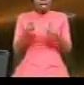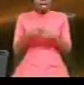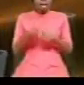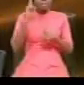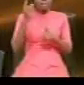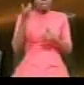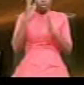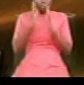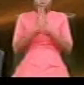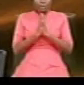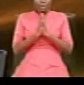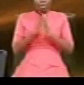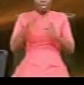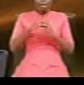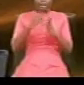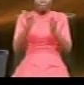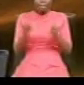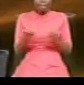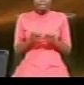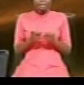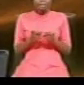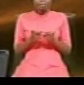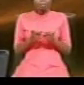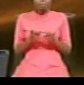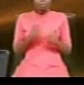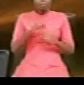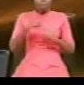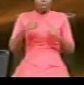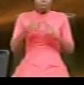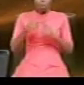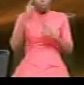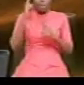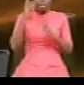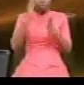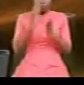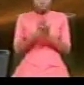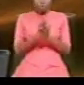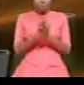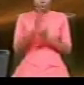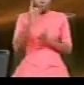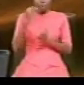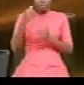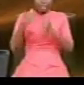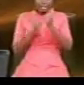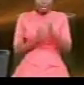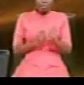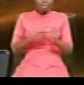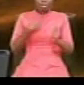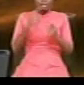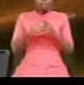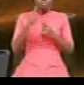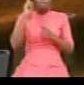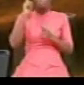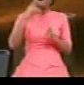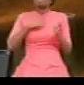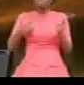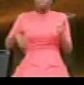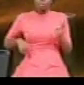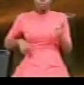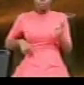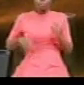was praying in a certain place, when he ceased, one of his disciples said unto him,